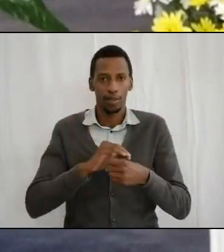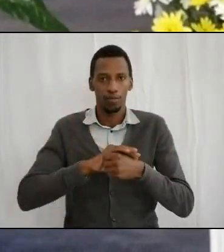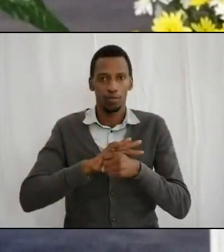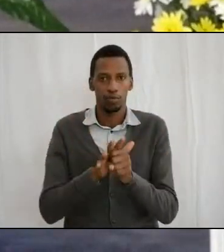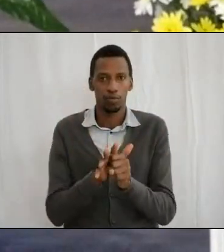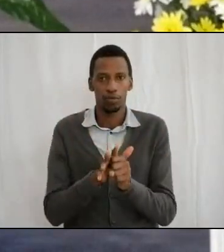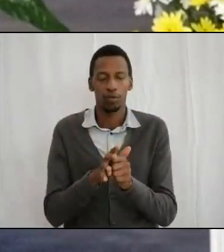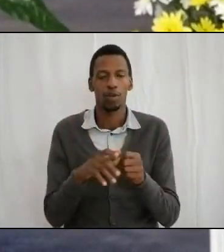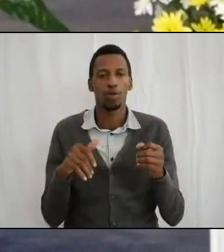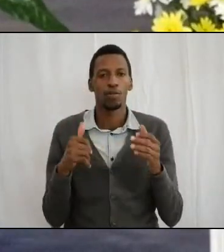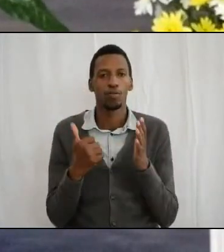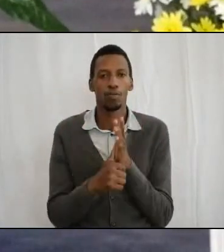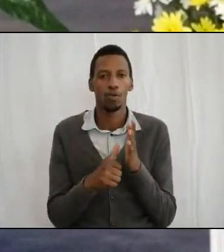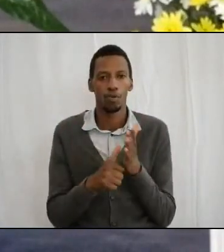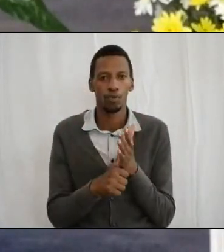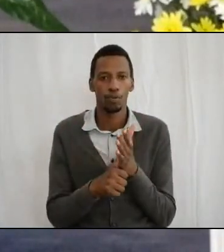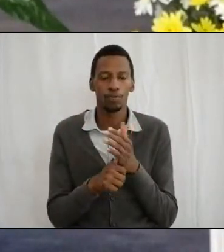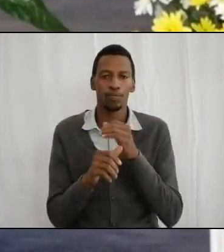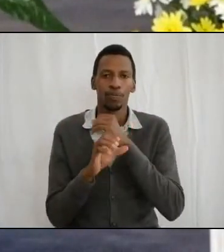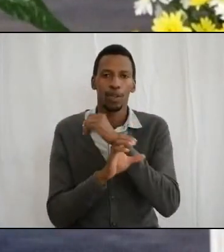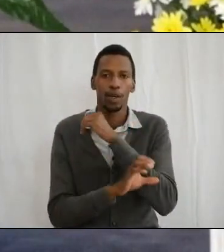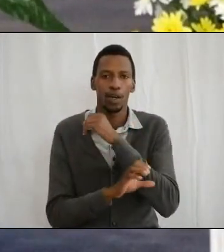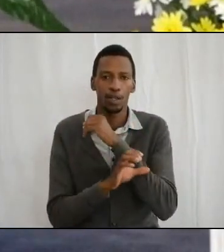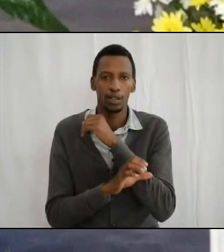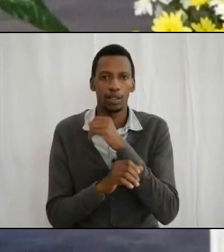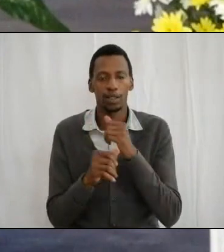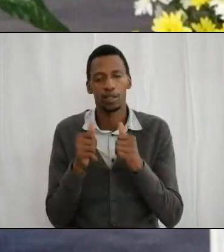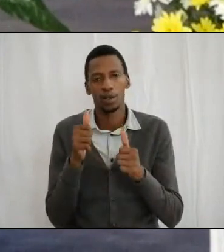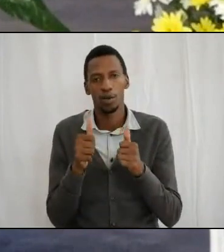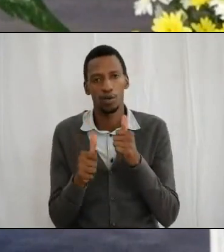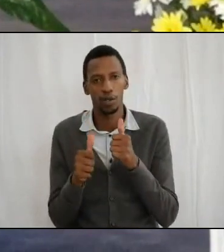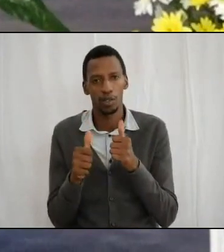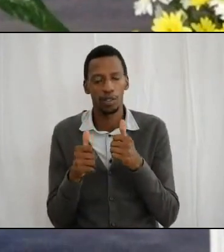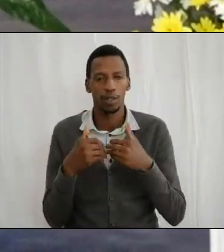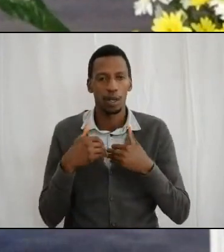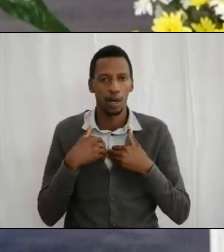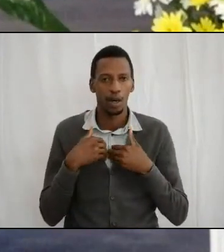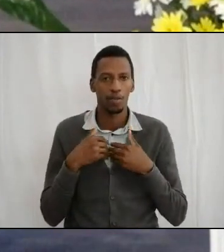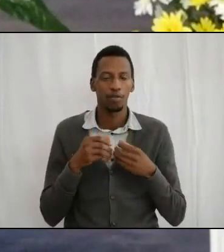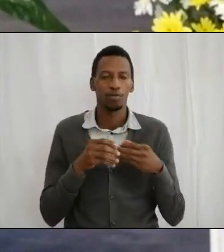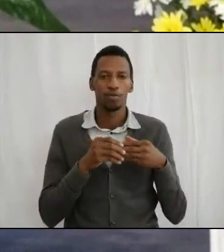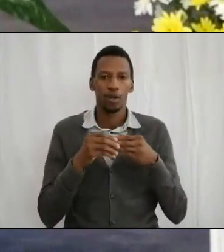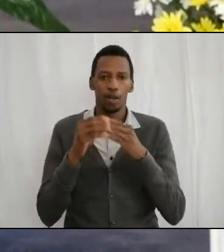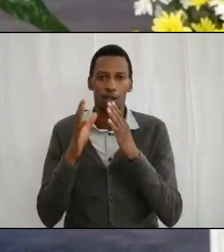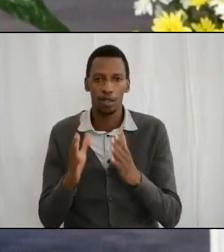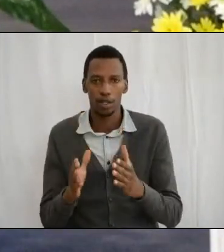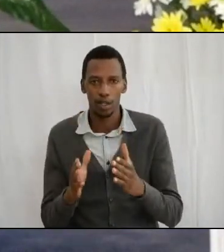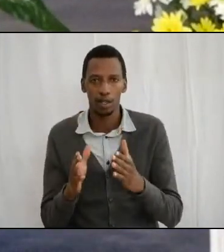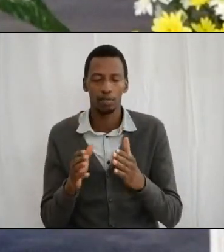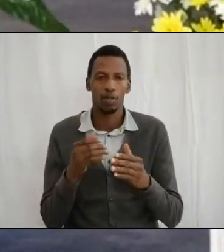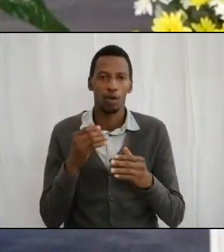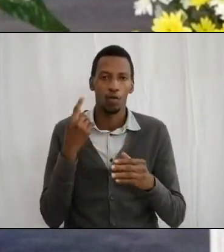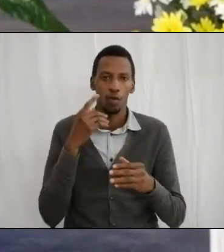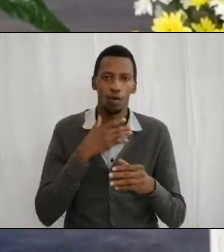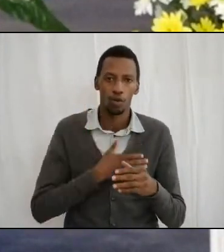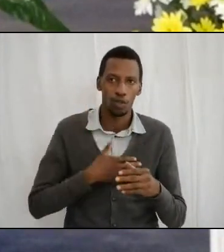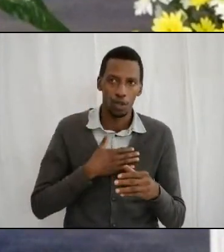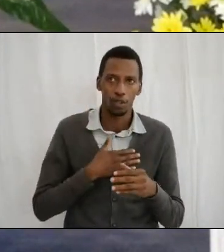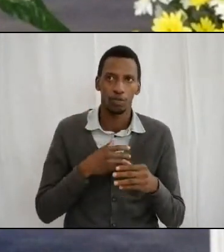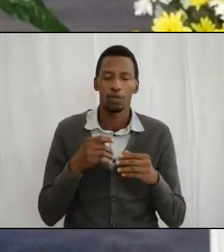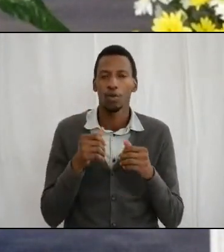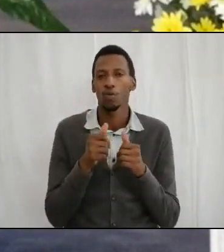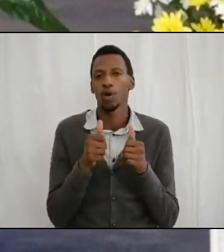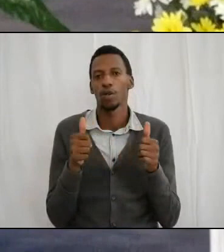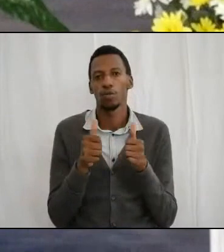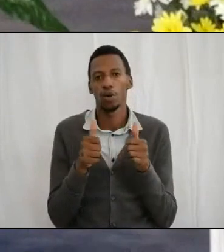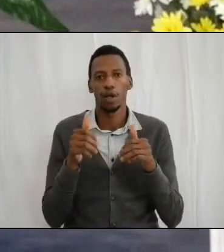pandemic. Countries that are led well by sensible leaders, science-based leadership, they are faring a lot better